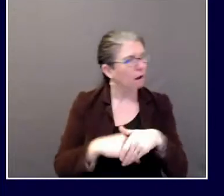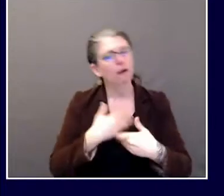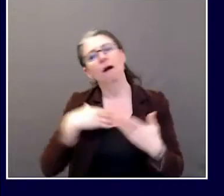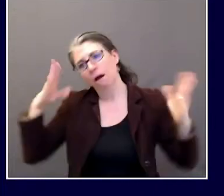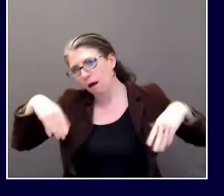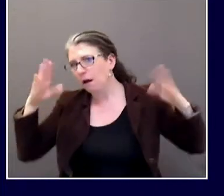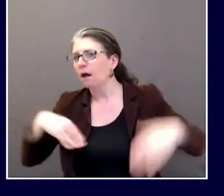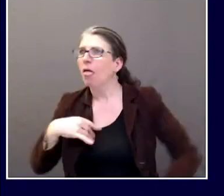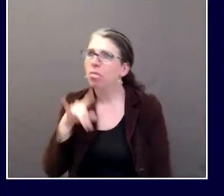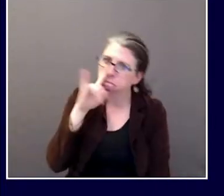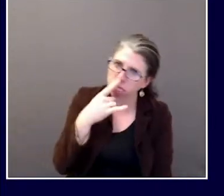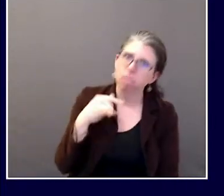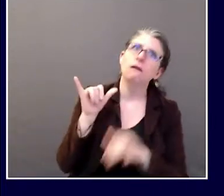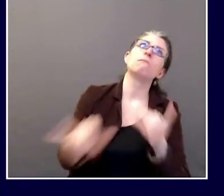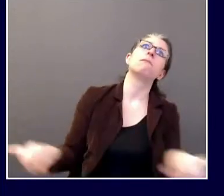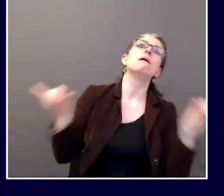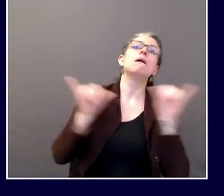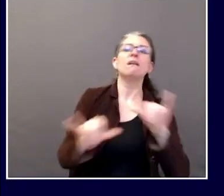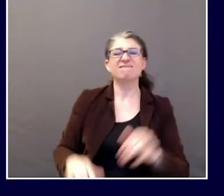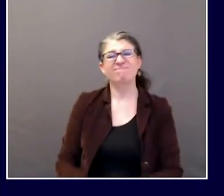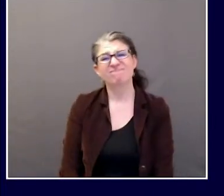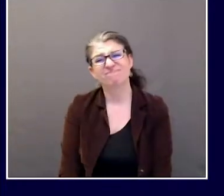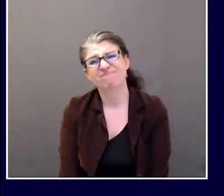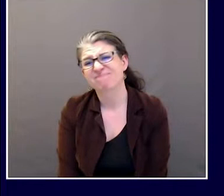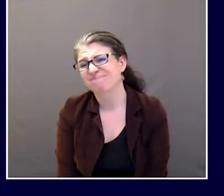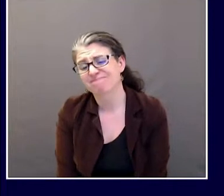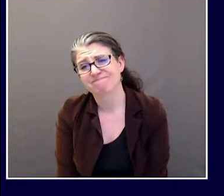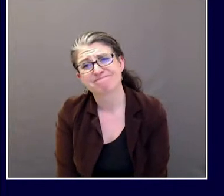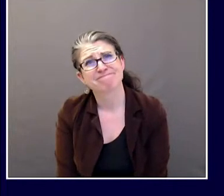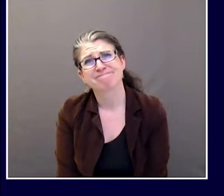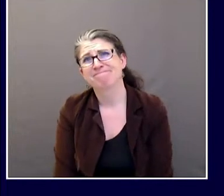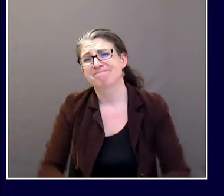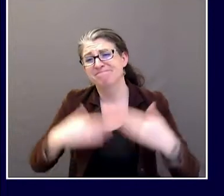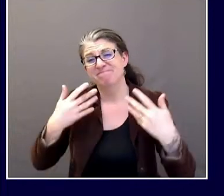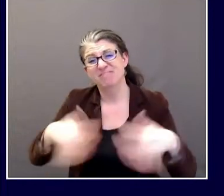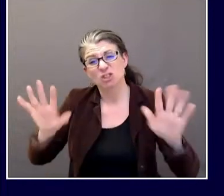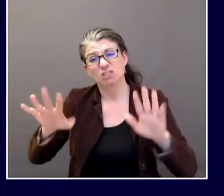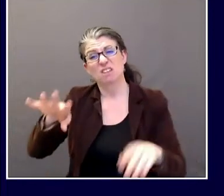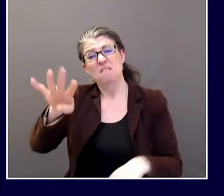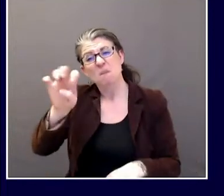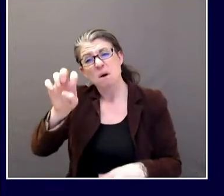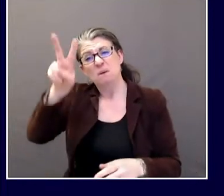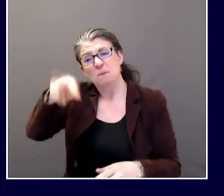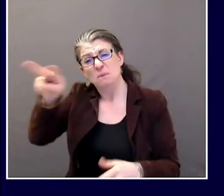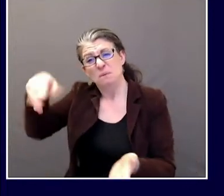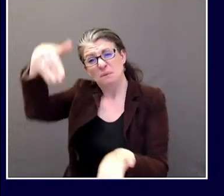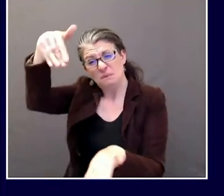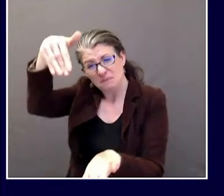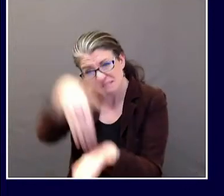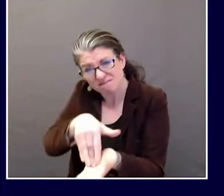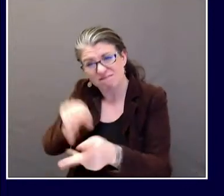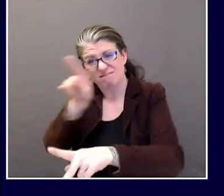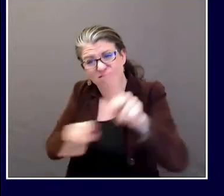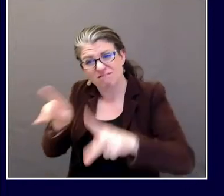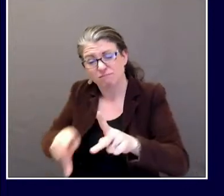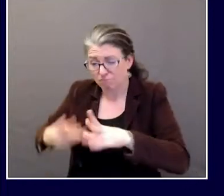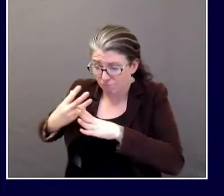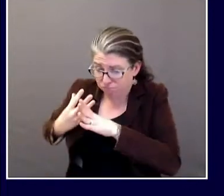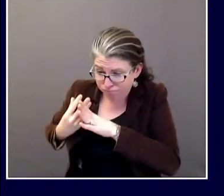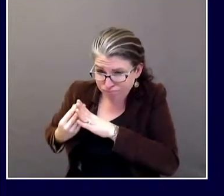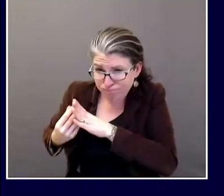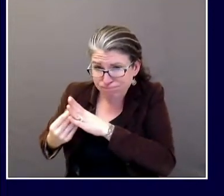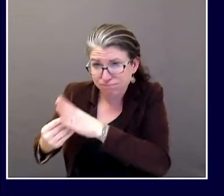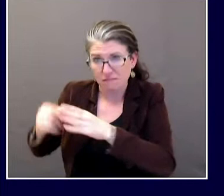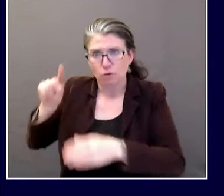as a country and as a globe squarely depends on us. In 1968, which was the